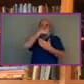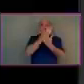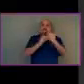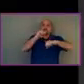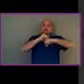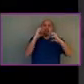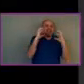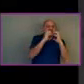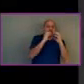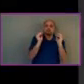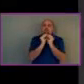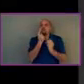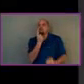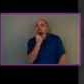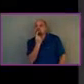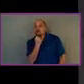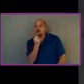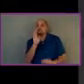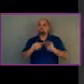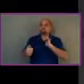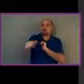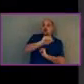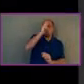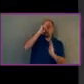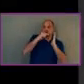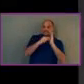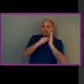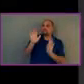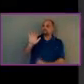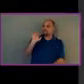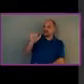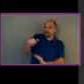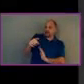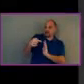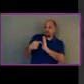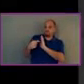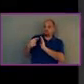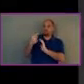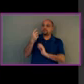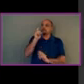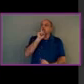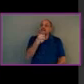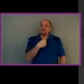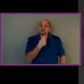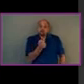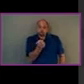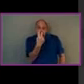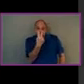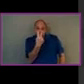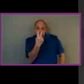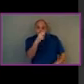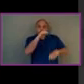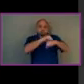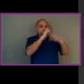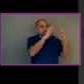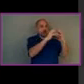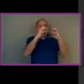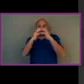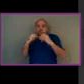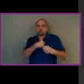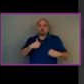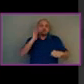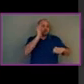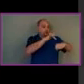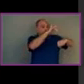red than others, for example. And this is an image of two of our Trojan targets that Lucy will go and